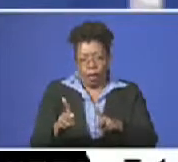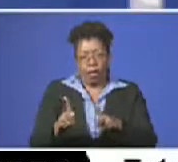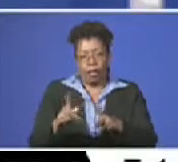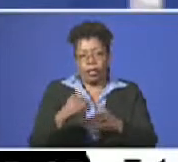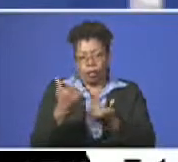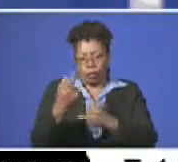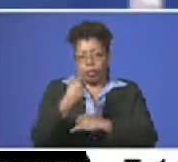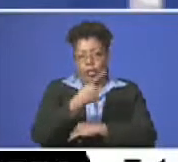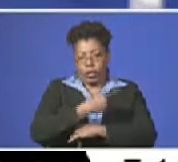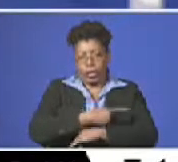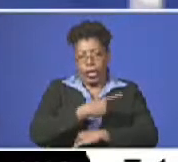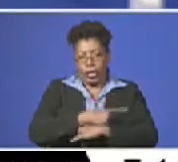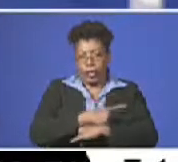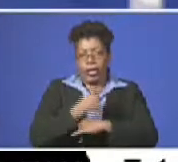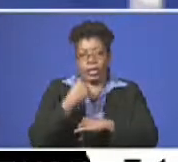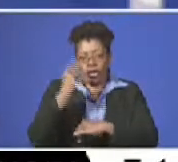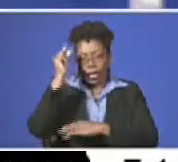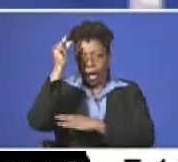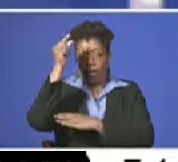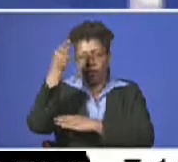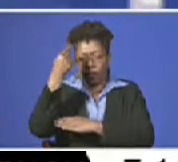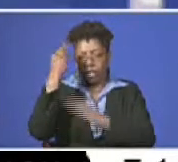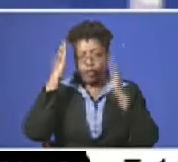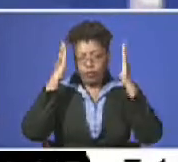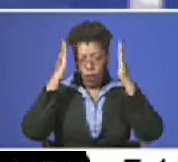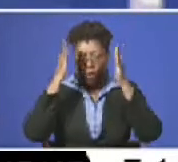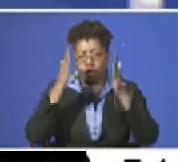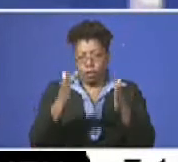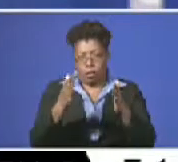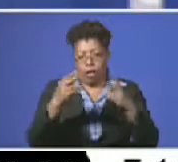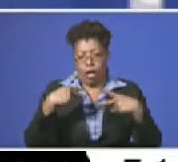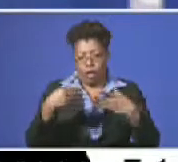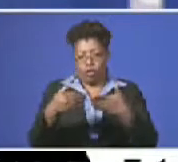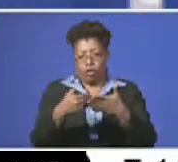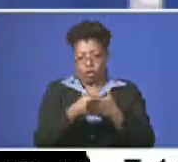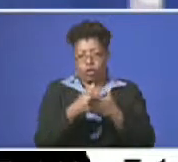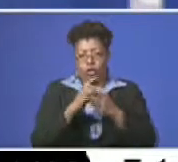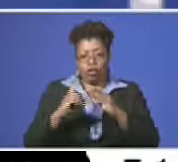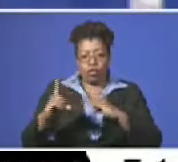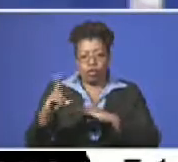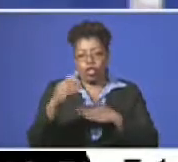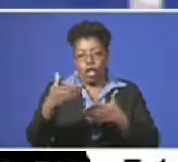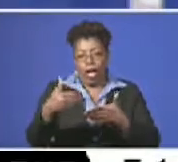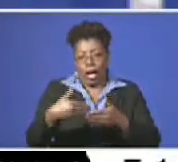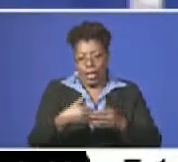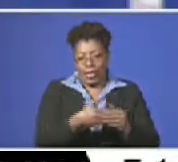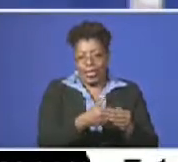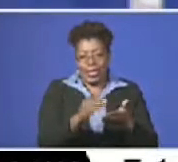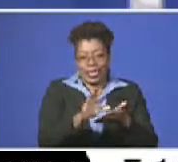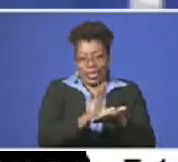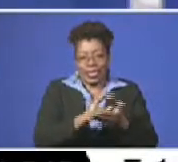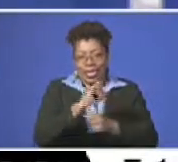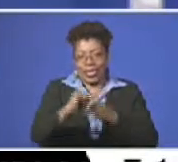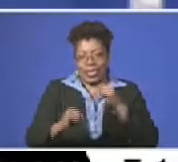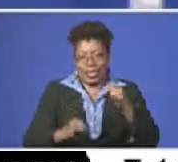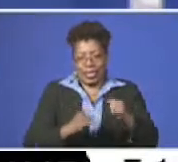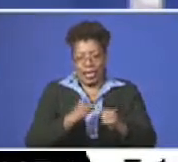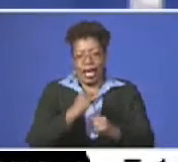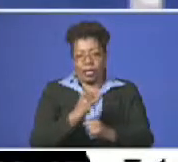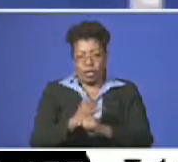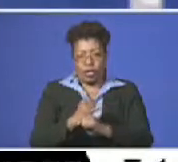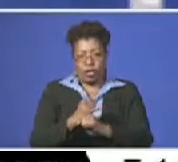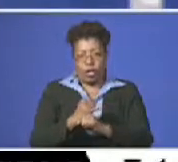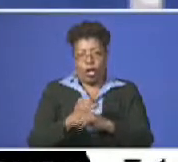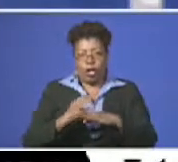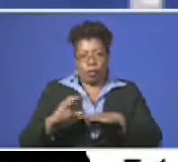that the Prime Minister noted that government is focused on establishing our jurisdiction as a leading center for international commercial